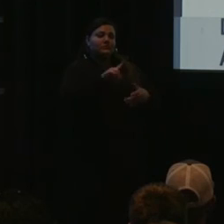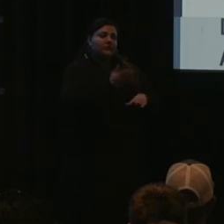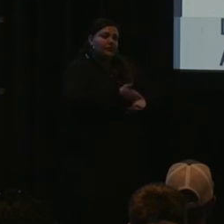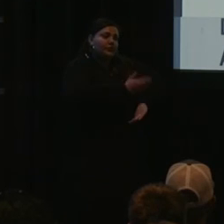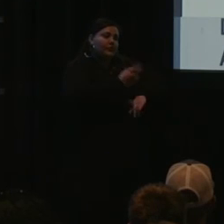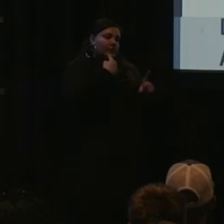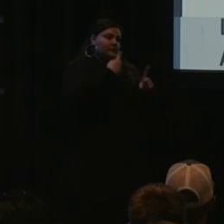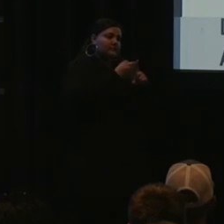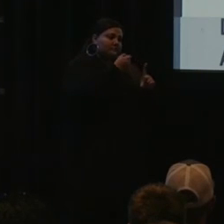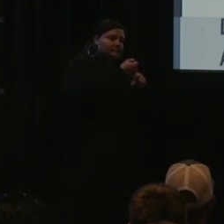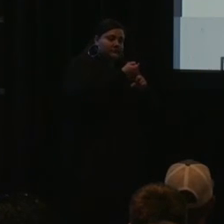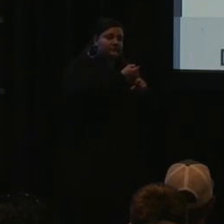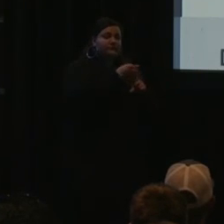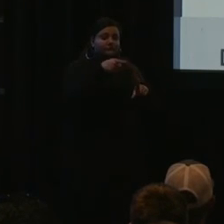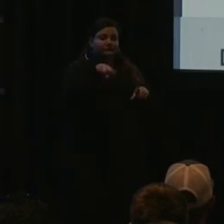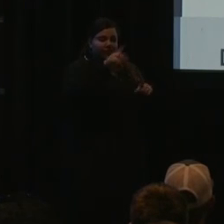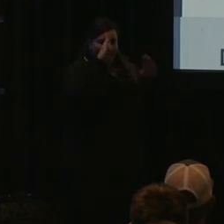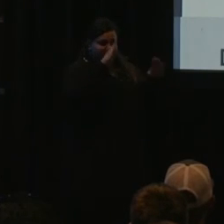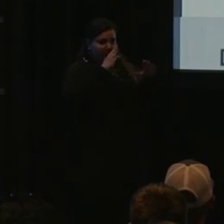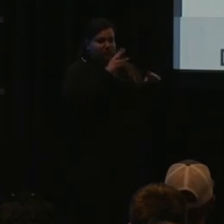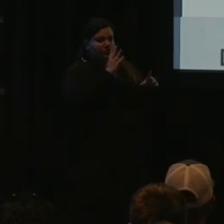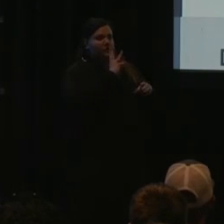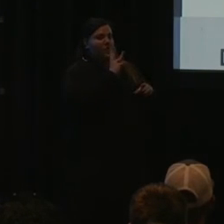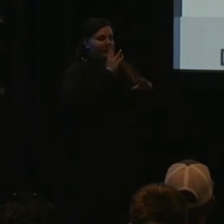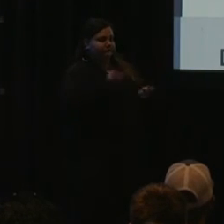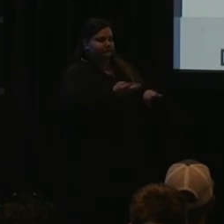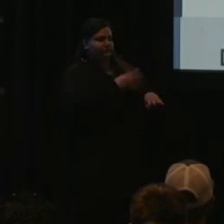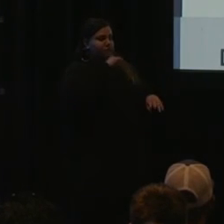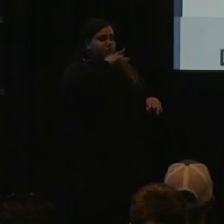Do you pay attention to the runoff that you create?